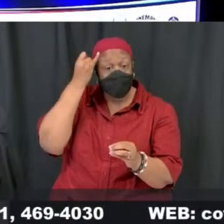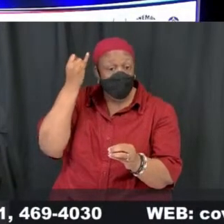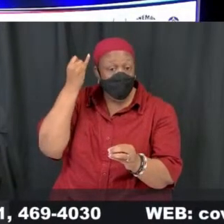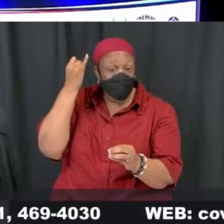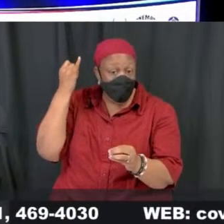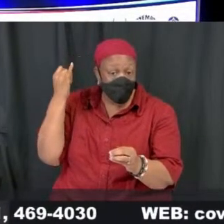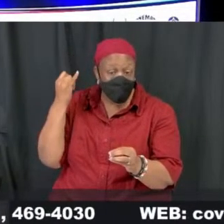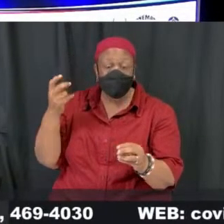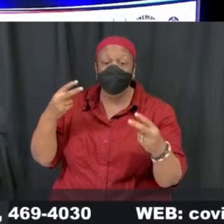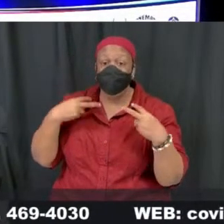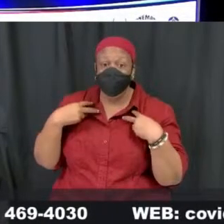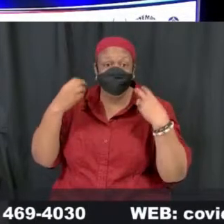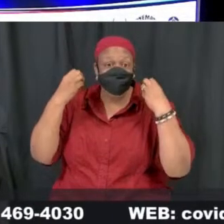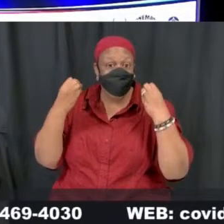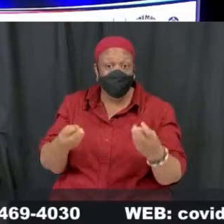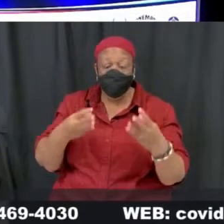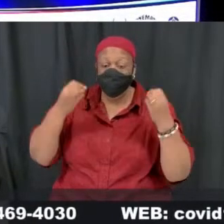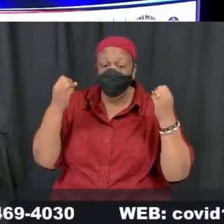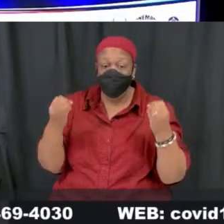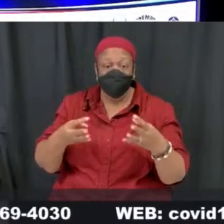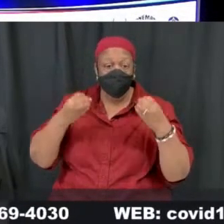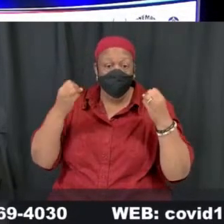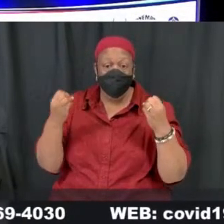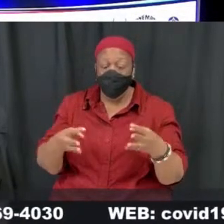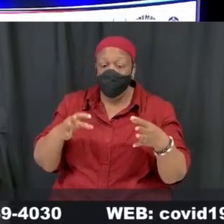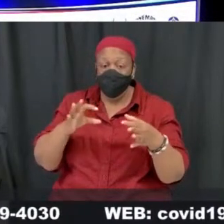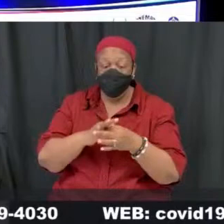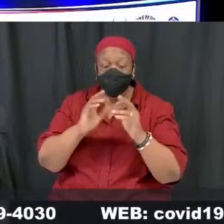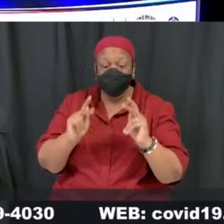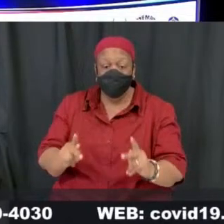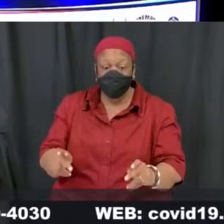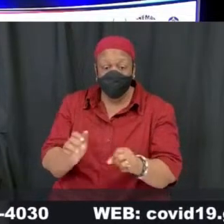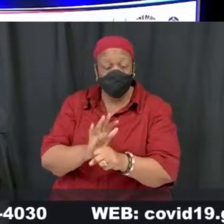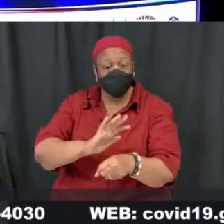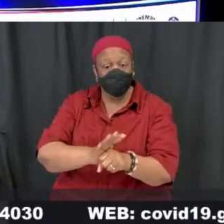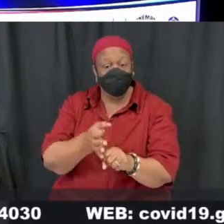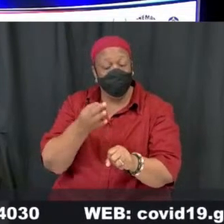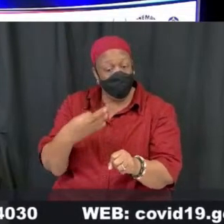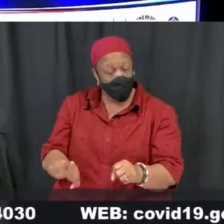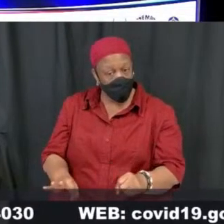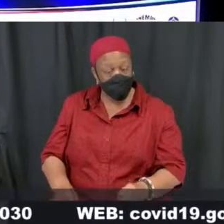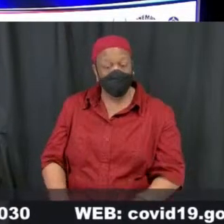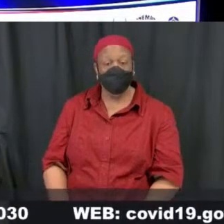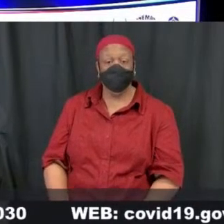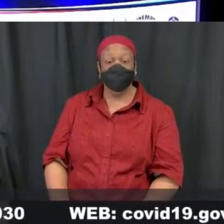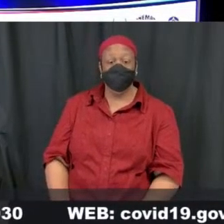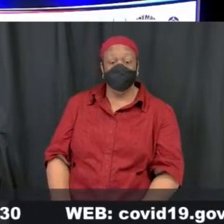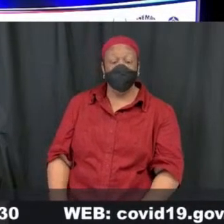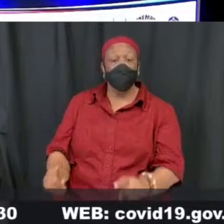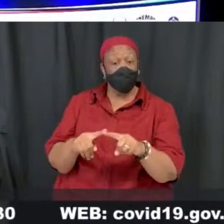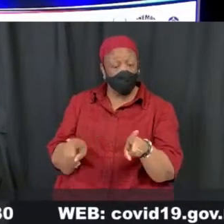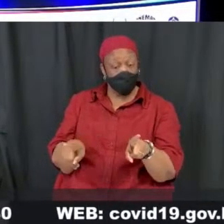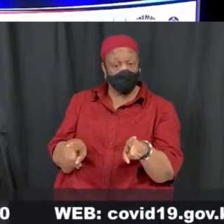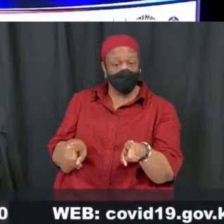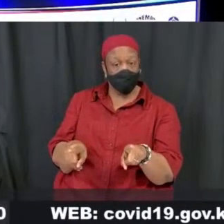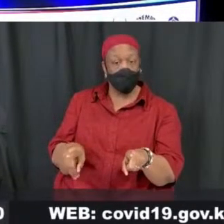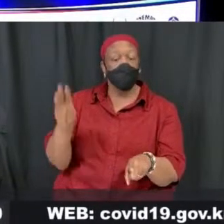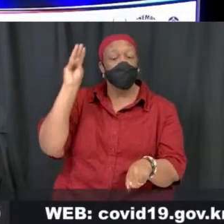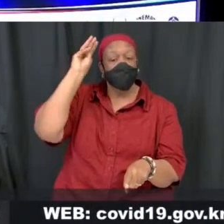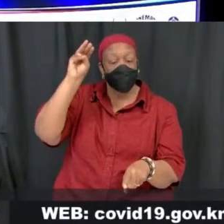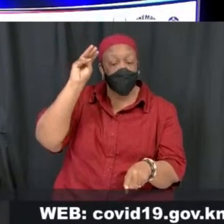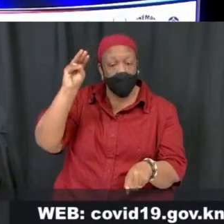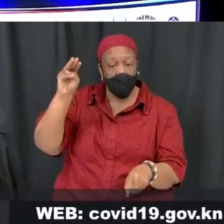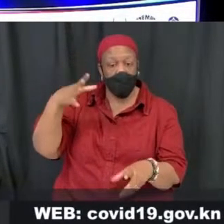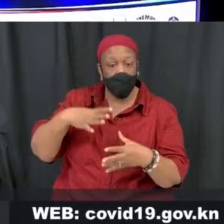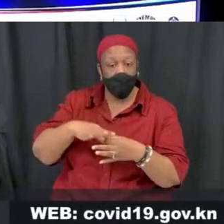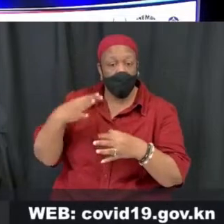dealing with their own crisis. However, I want to assure the public that the Ministry of Health continues